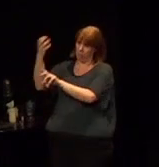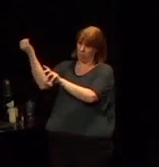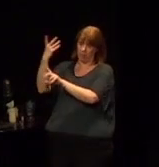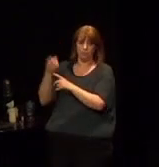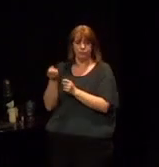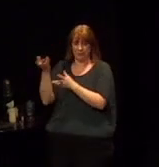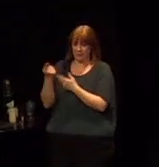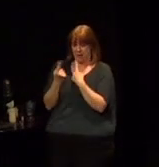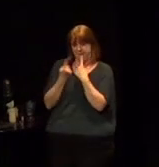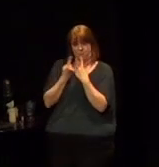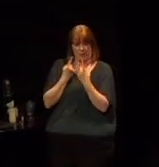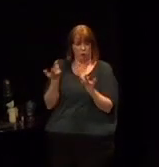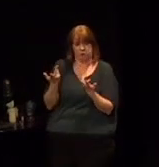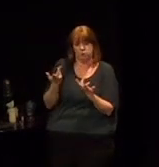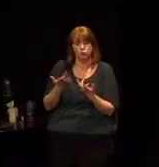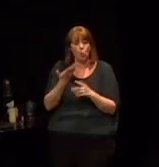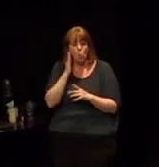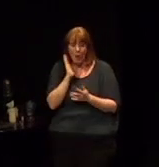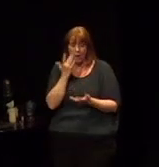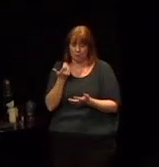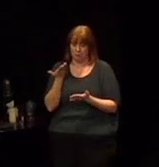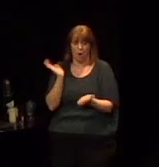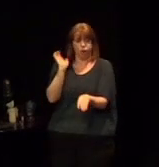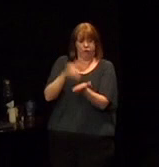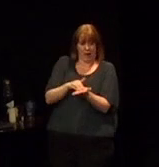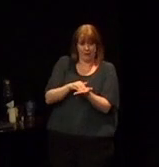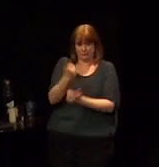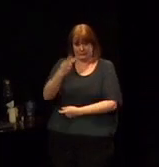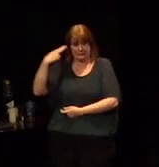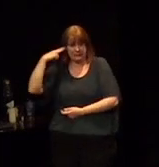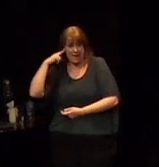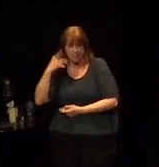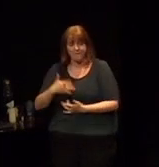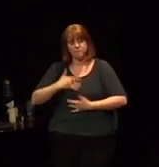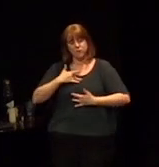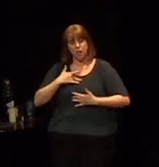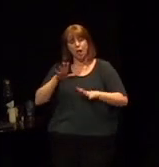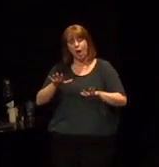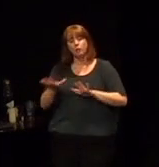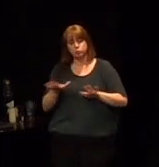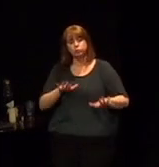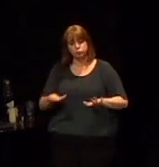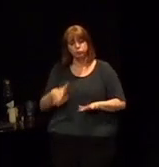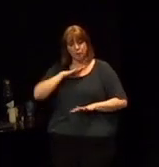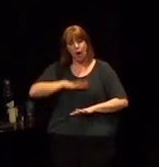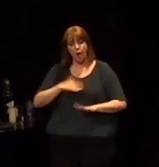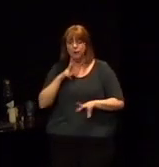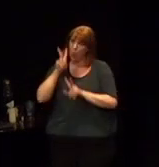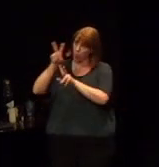a bit of information about the Science Centre, so hopefully when you initially come in and you are deaf, you might feel a wee bit more at ease.